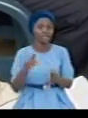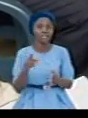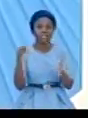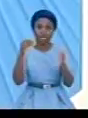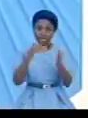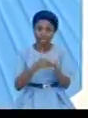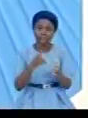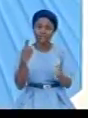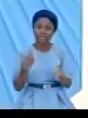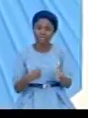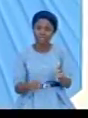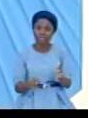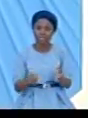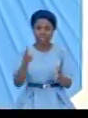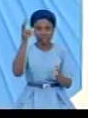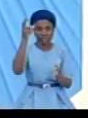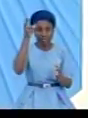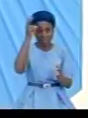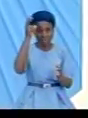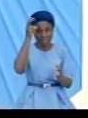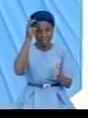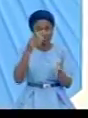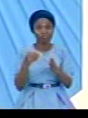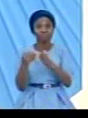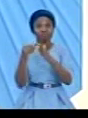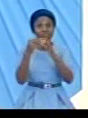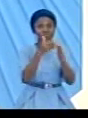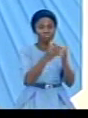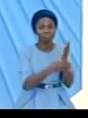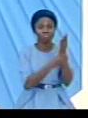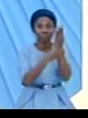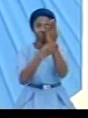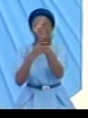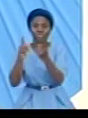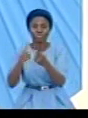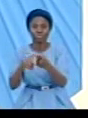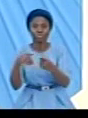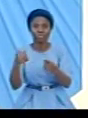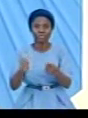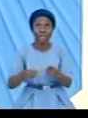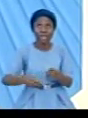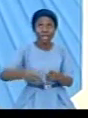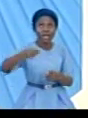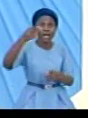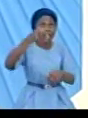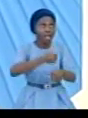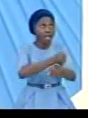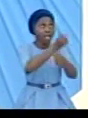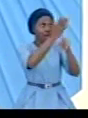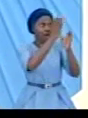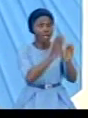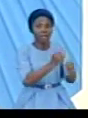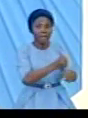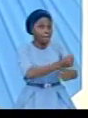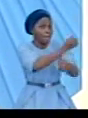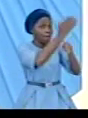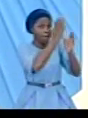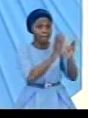devil taketh him up into an exceeding high mountain and showeth